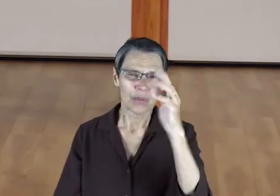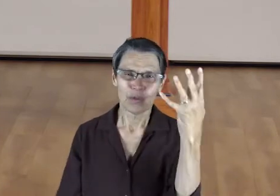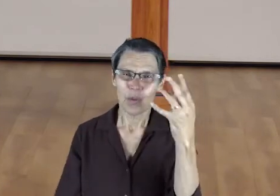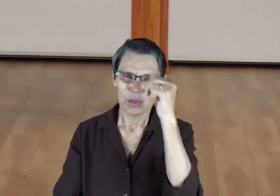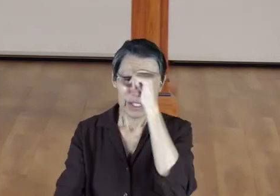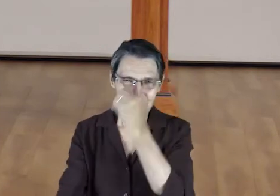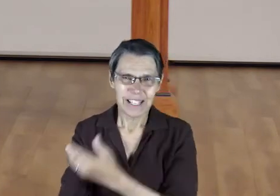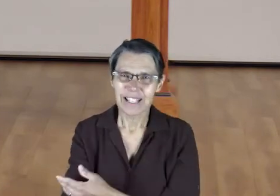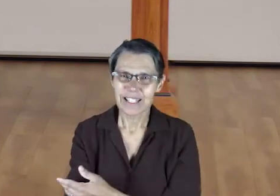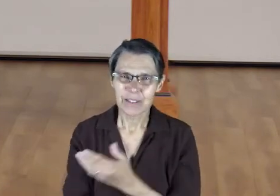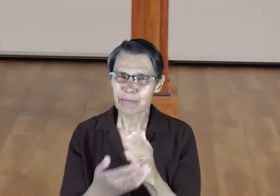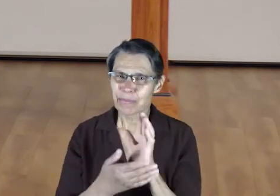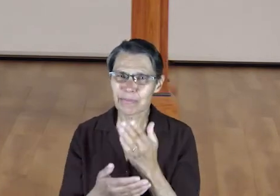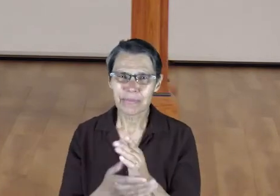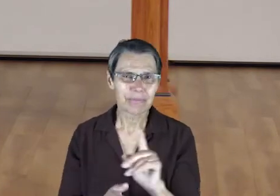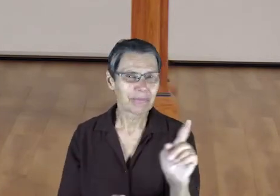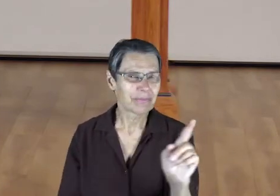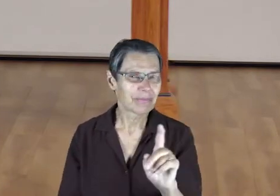now.